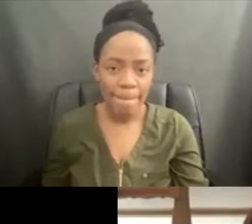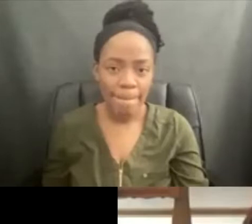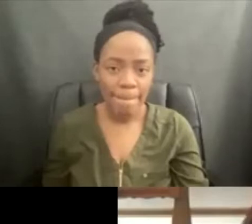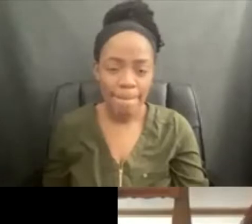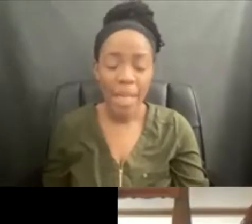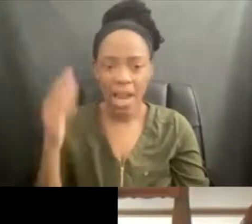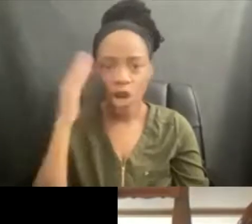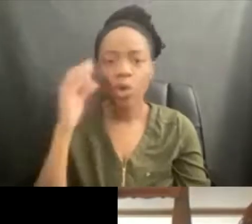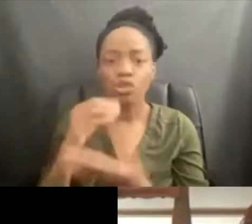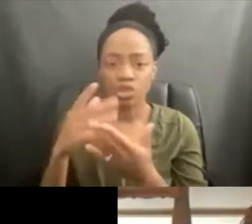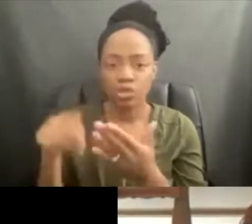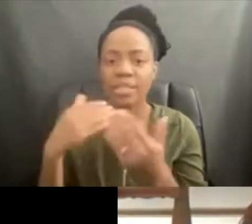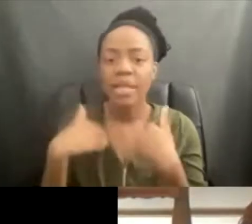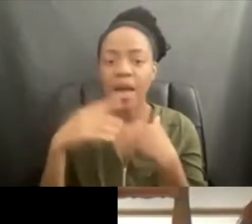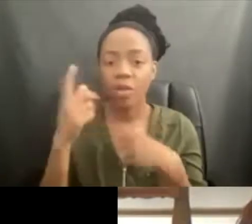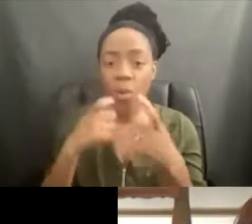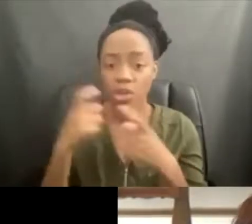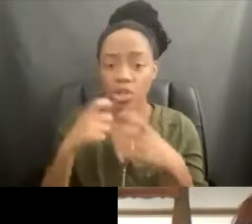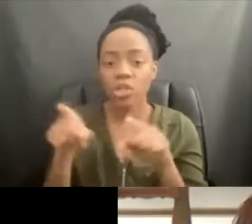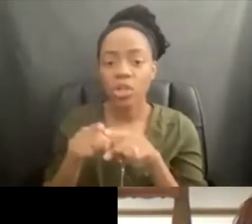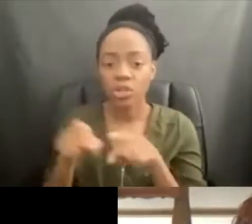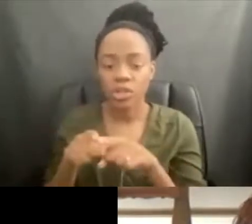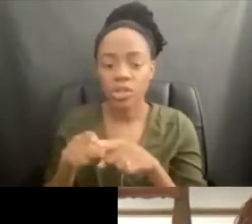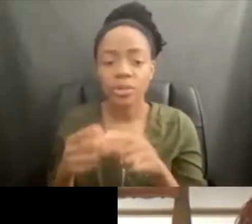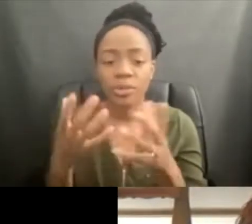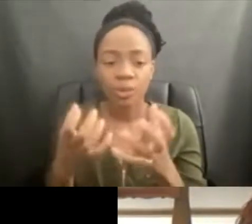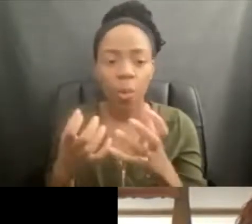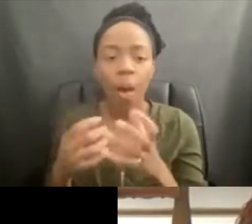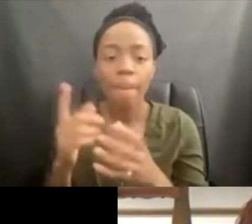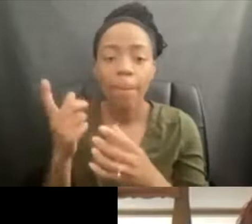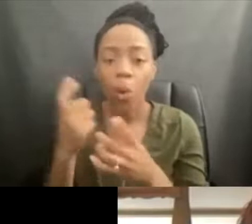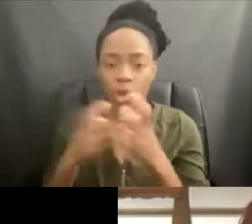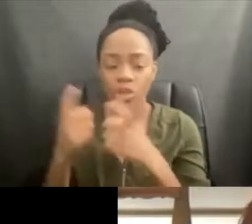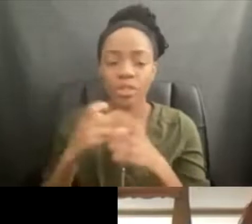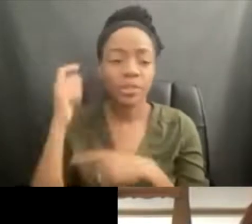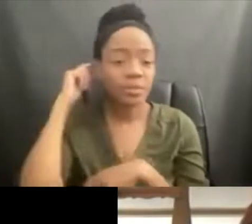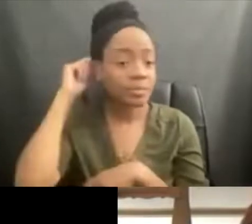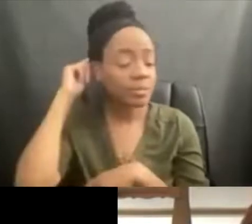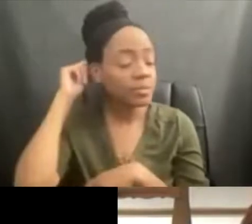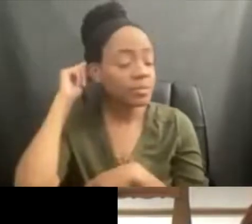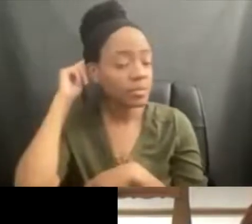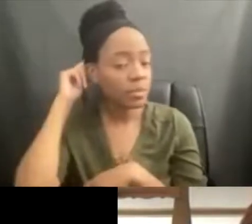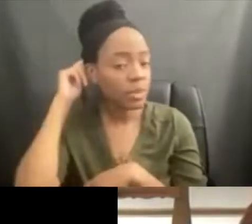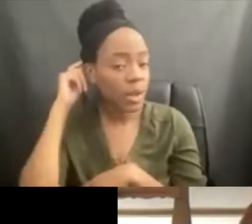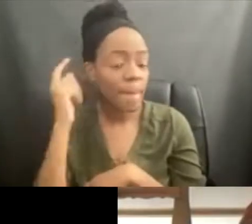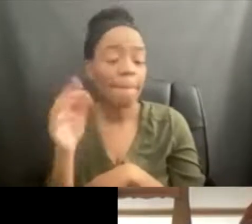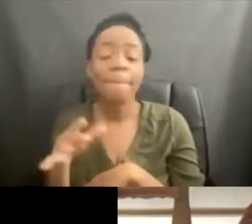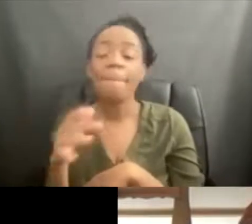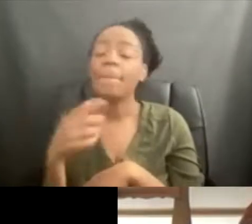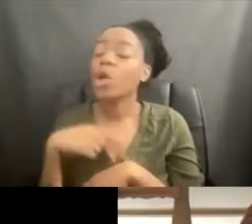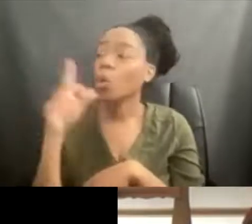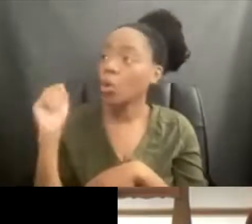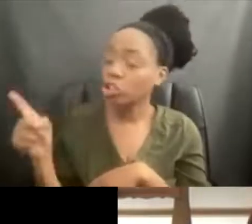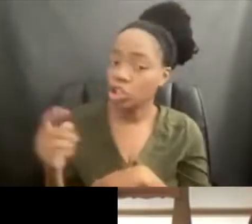questions as well. So I want some questions. Oh, yeah. We're going to have it. You know, here's a question too. What are two